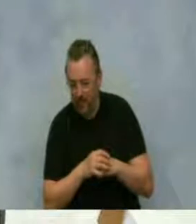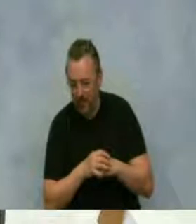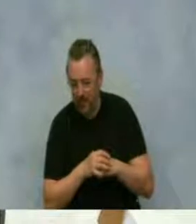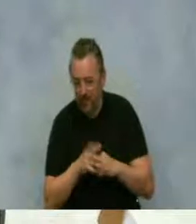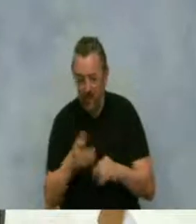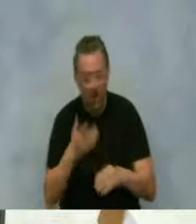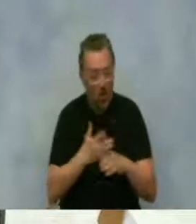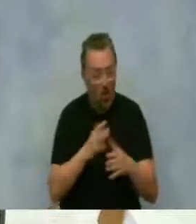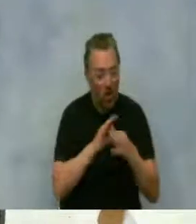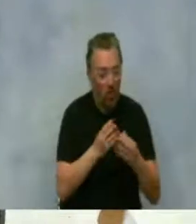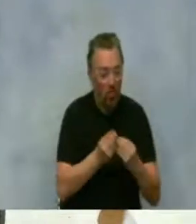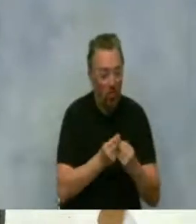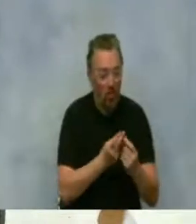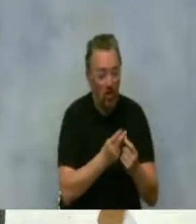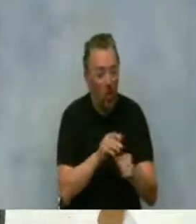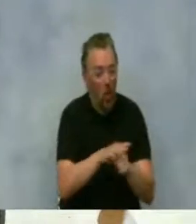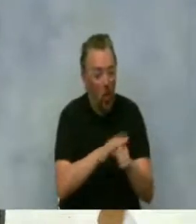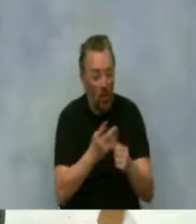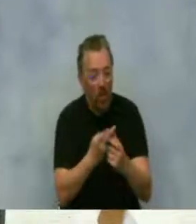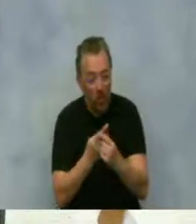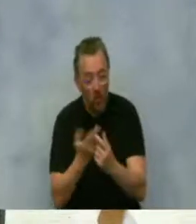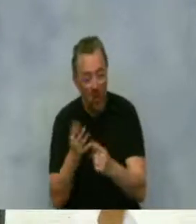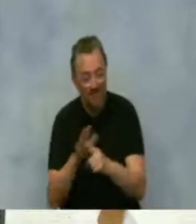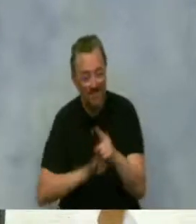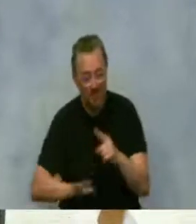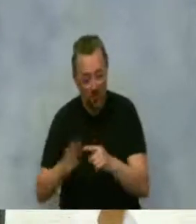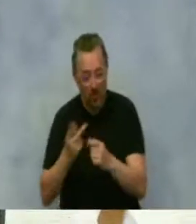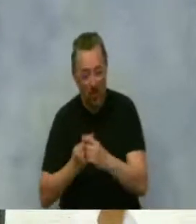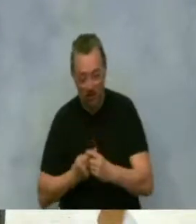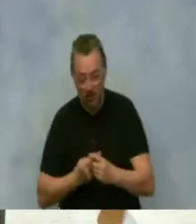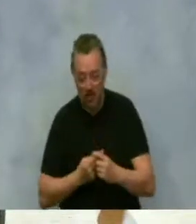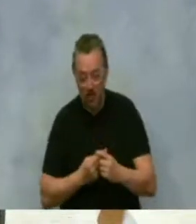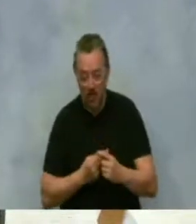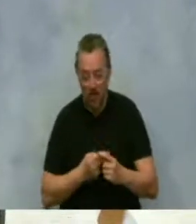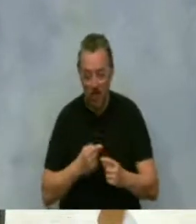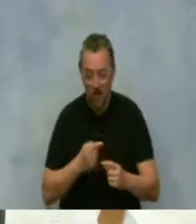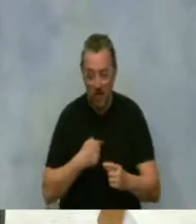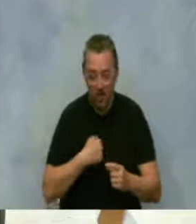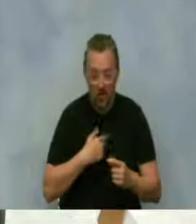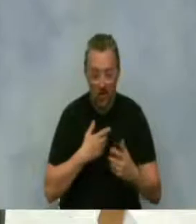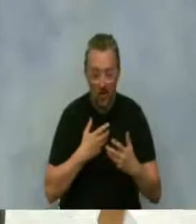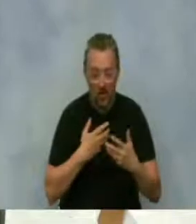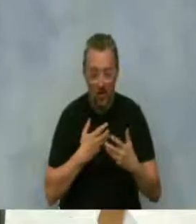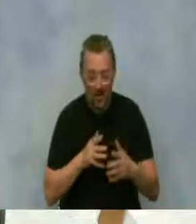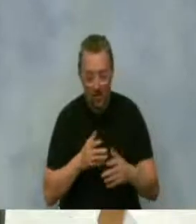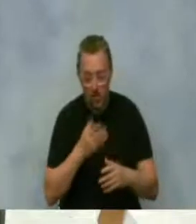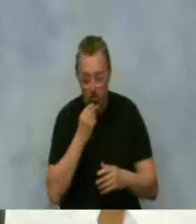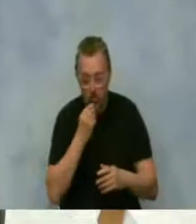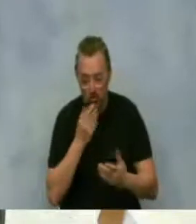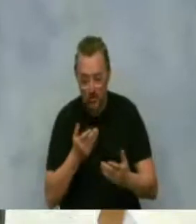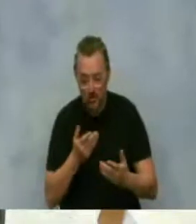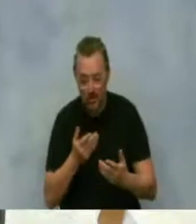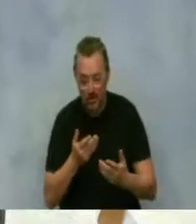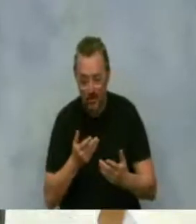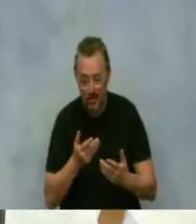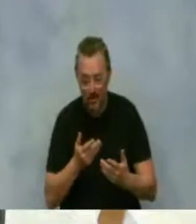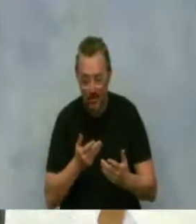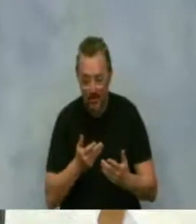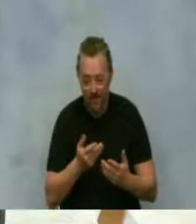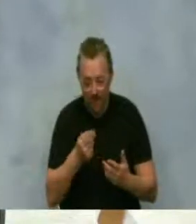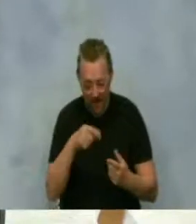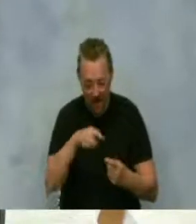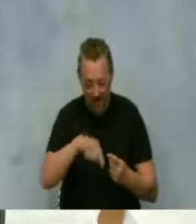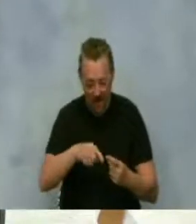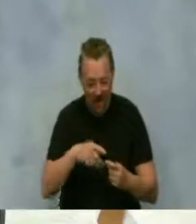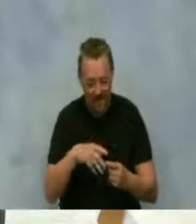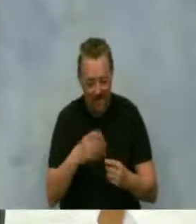community planning and also nationally as well. I think there's national schemes which we have used. Locally we work with our 20-odd RSL